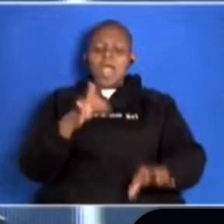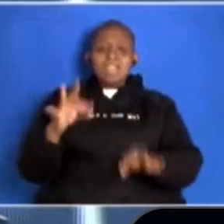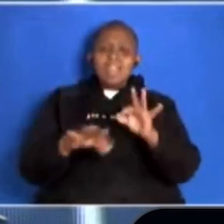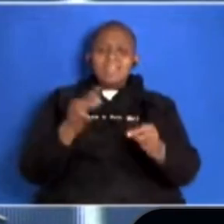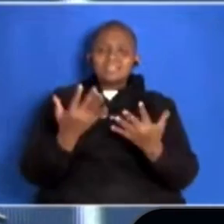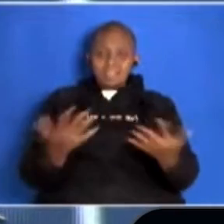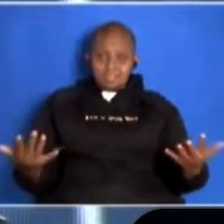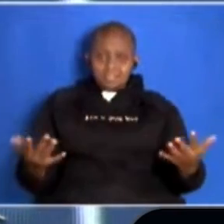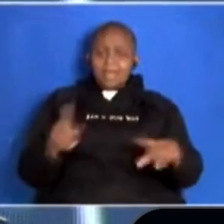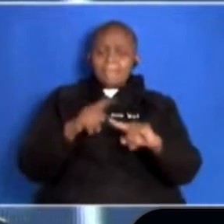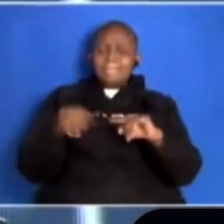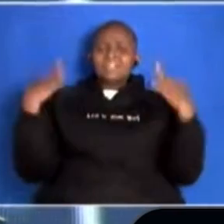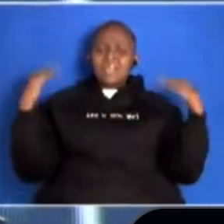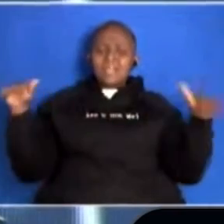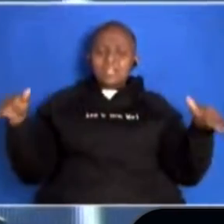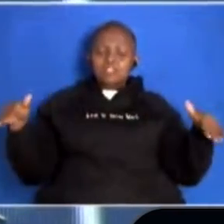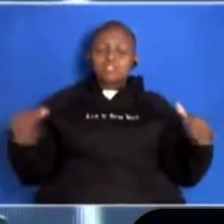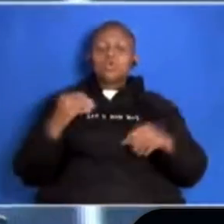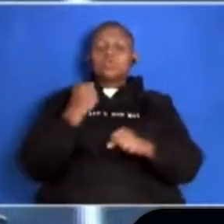things. But angels deliver